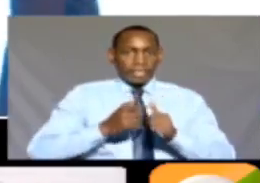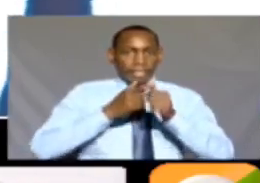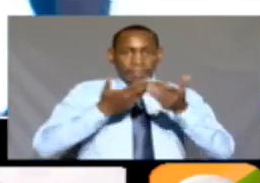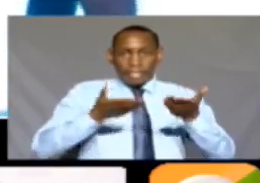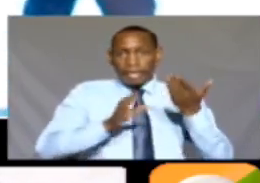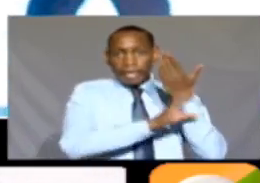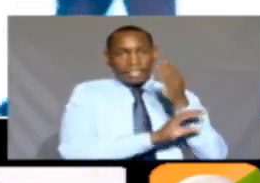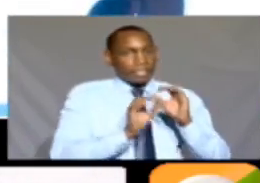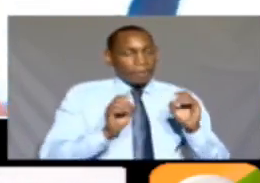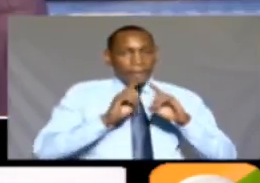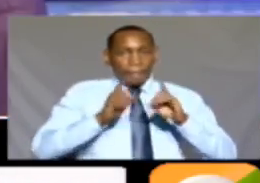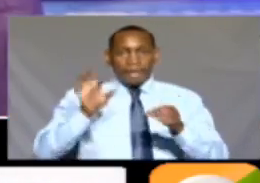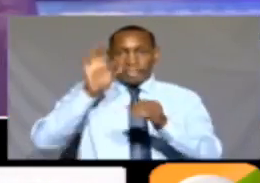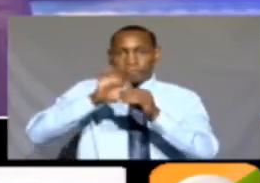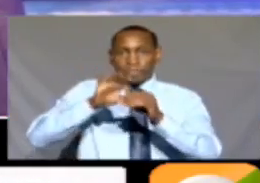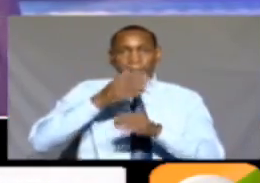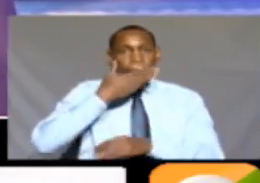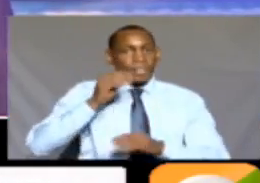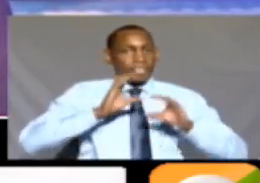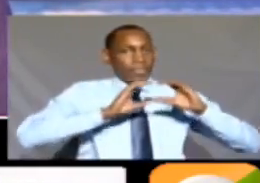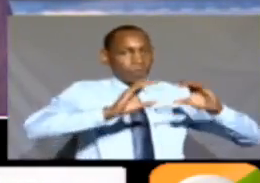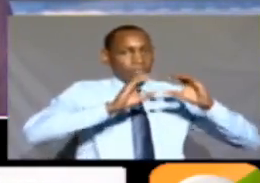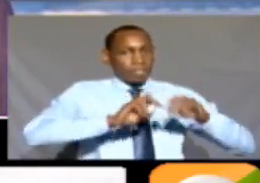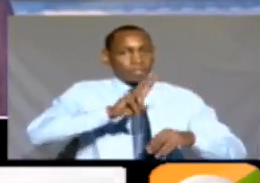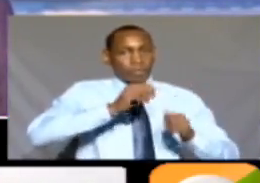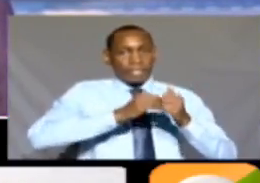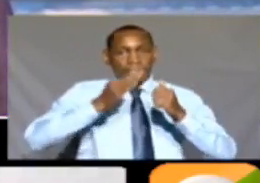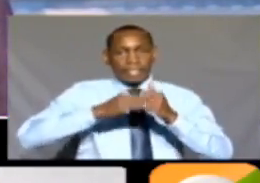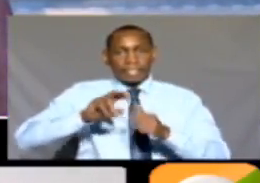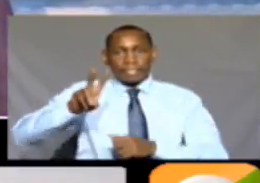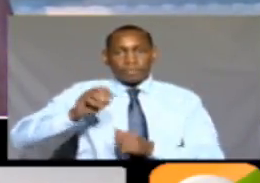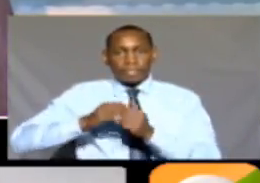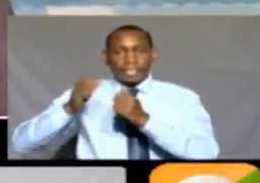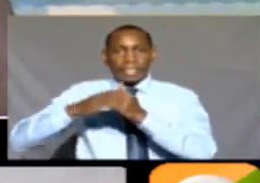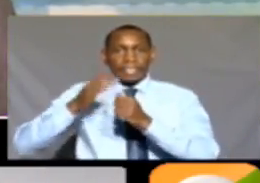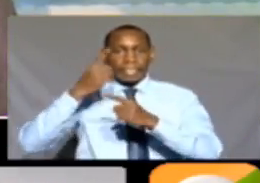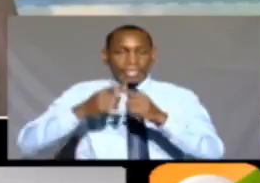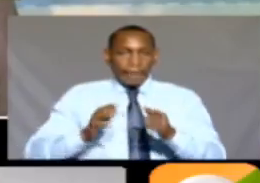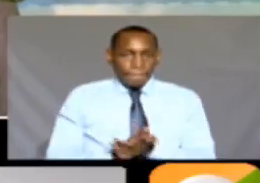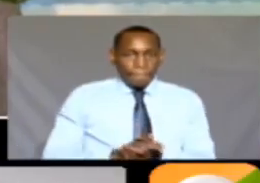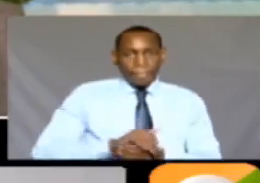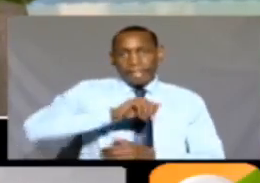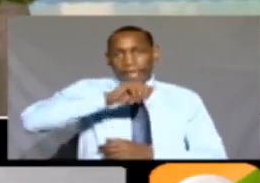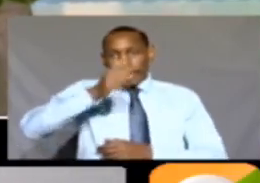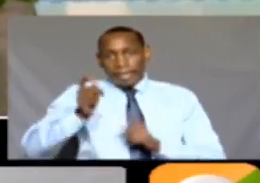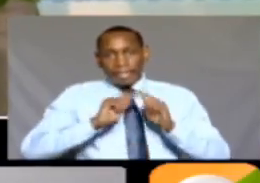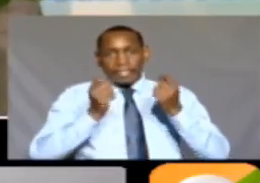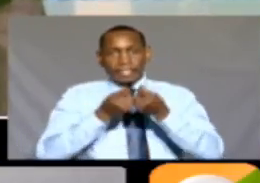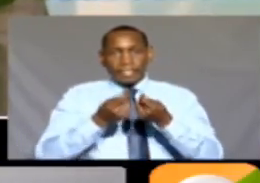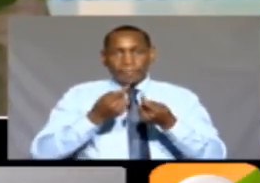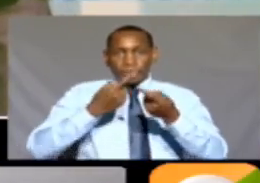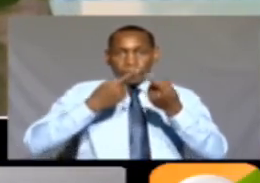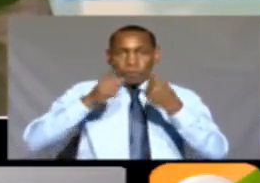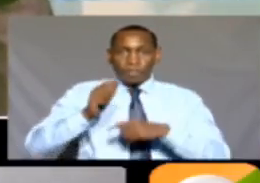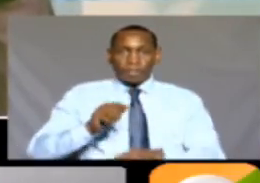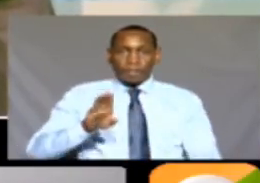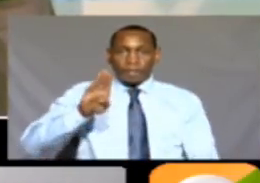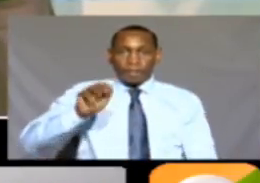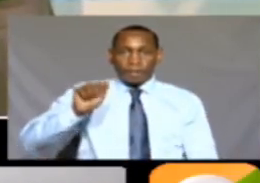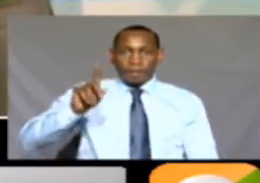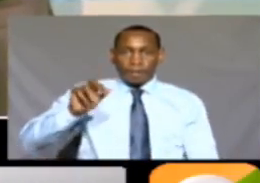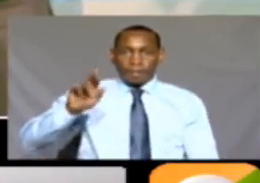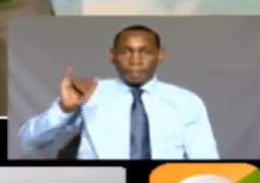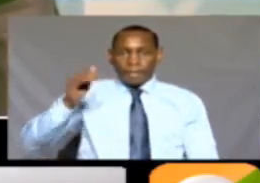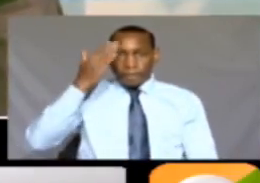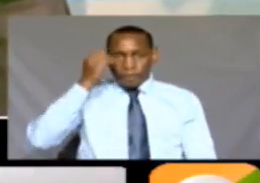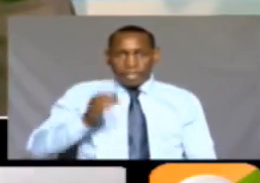the country, but he was voted as the best coach of the 2018-2019 season. So the other team that won big was Bandari, because their